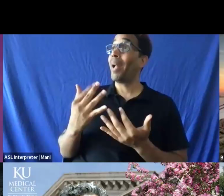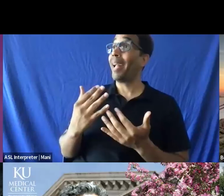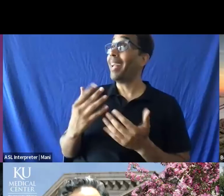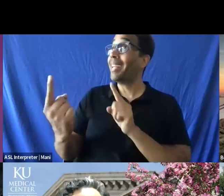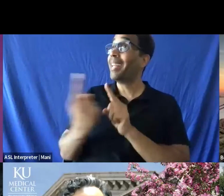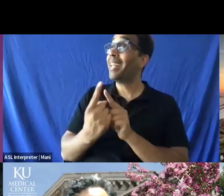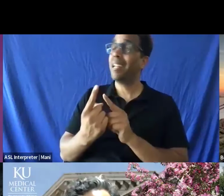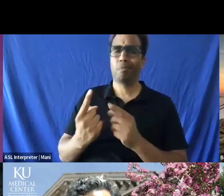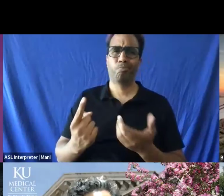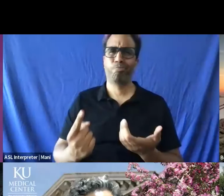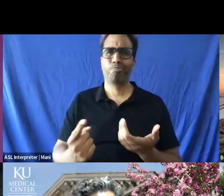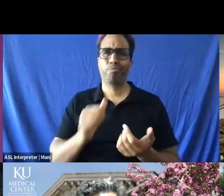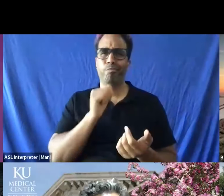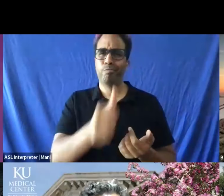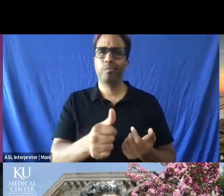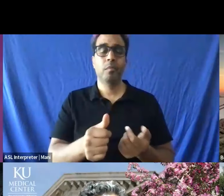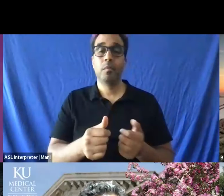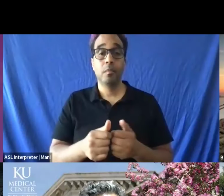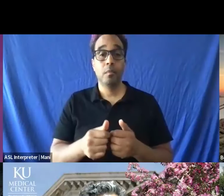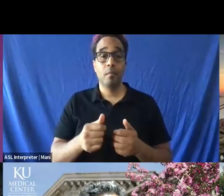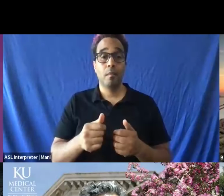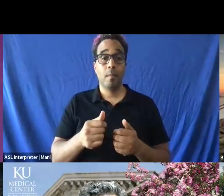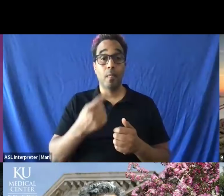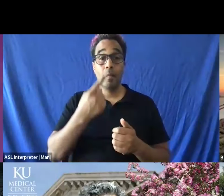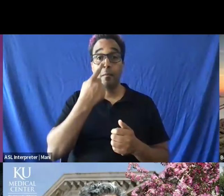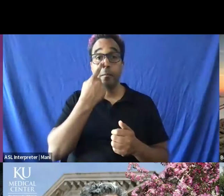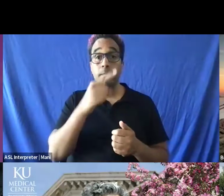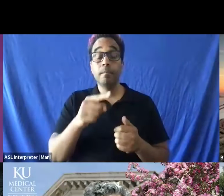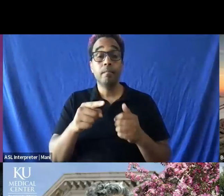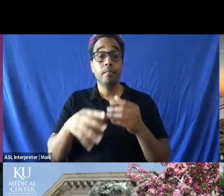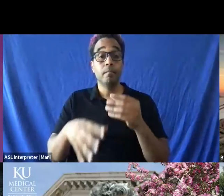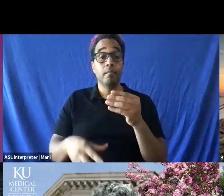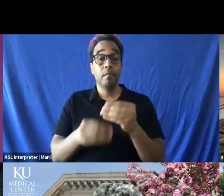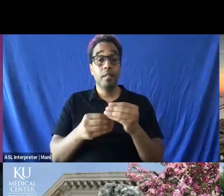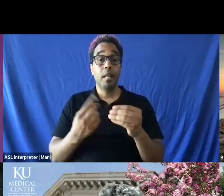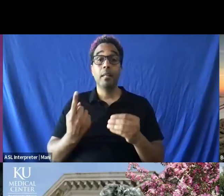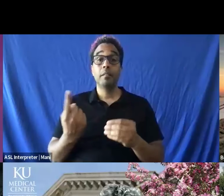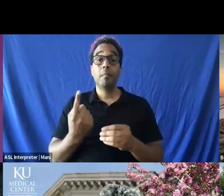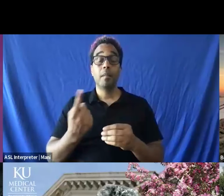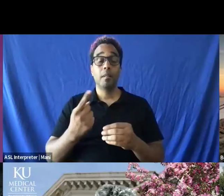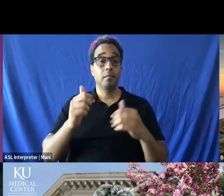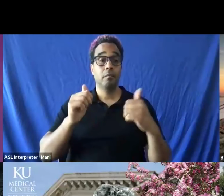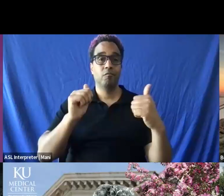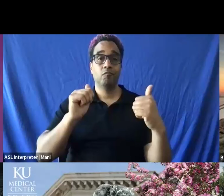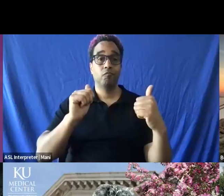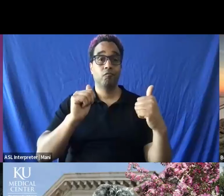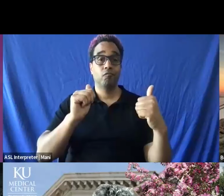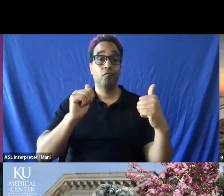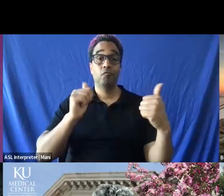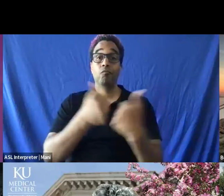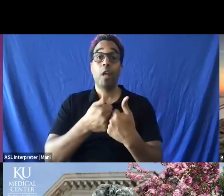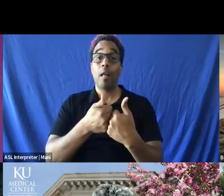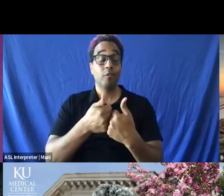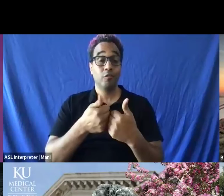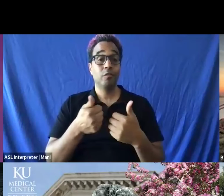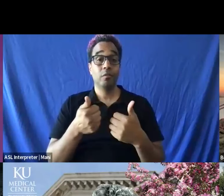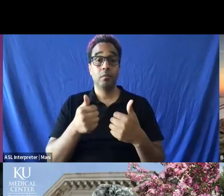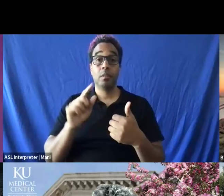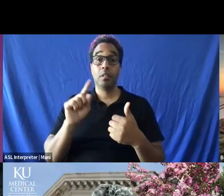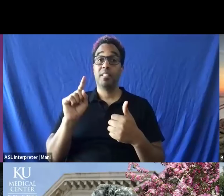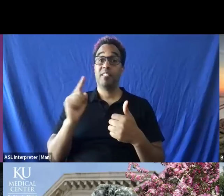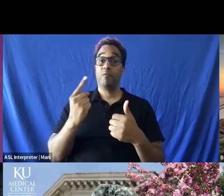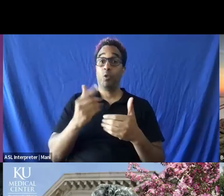them. Could you add something to the challenge of how first, using the metaphor of that